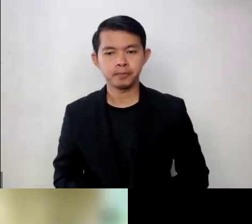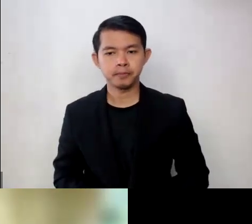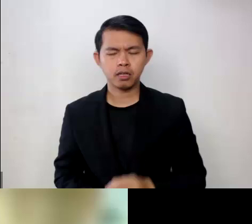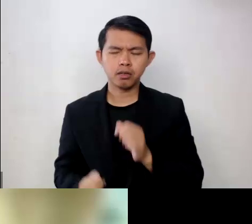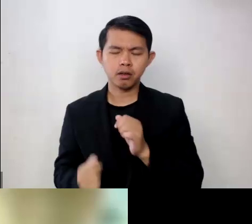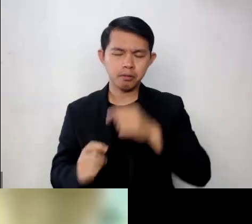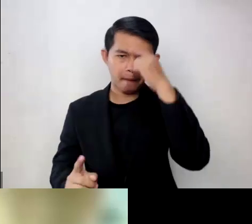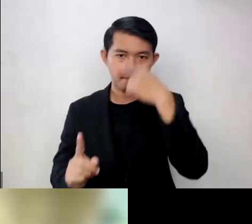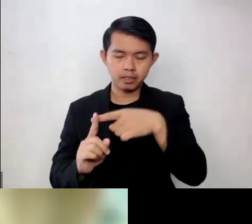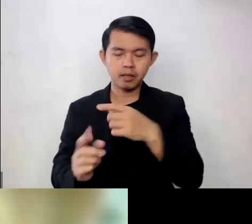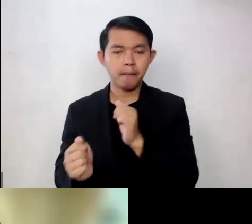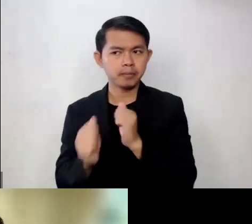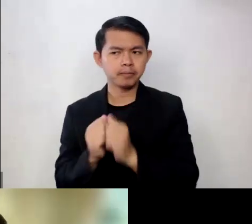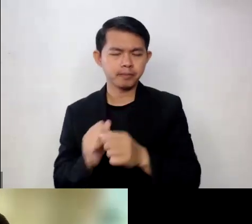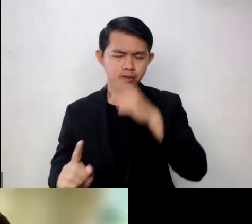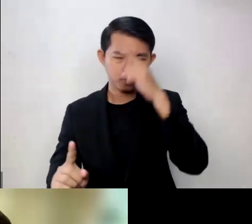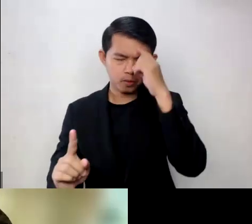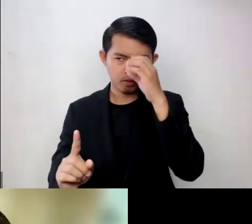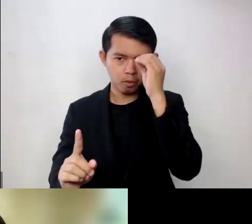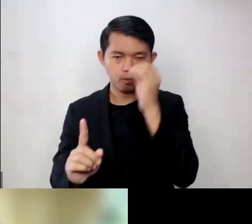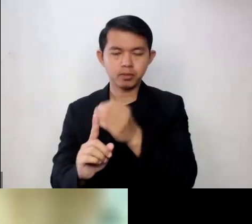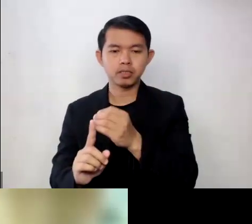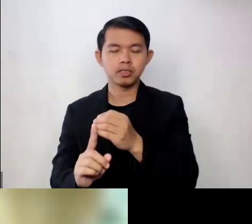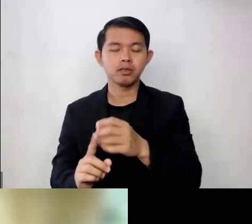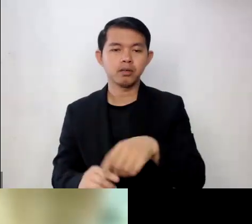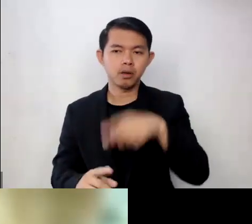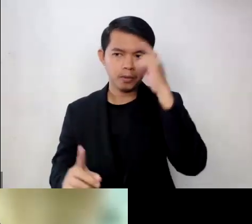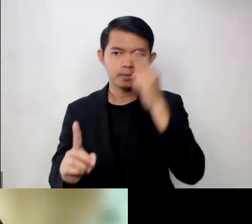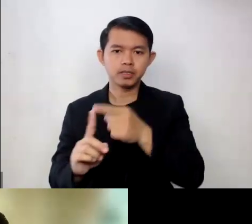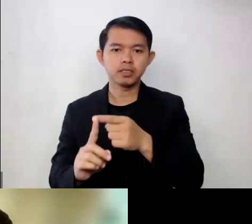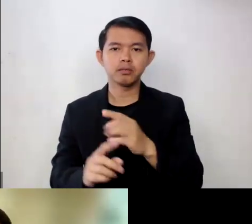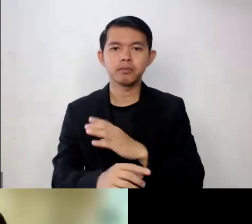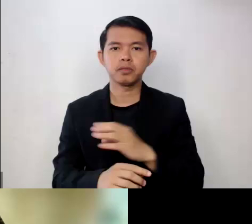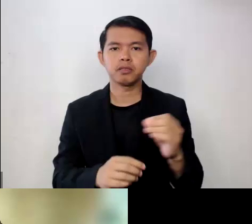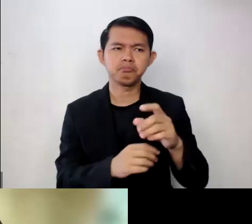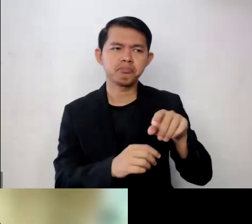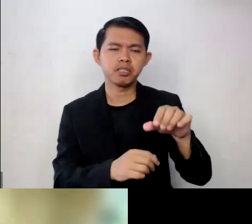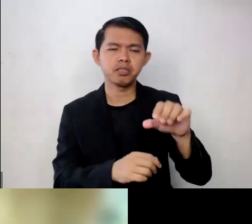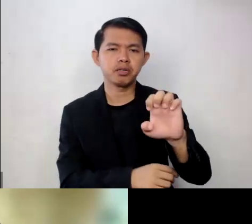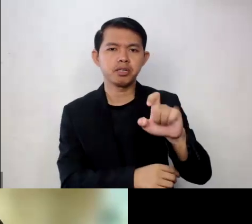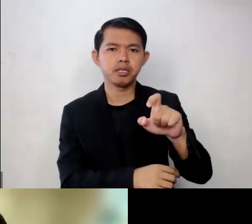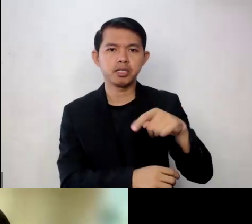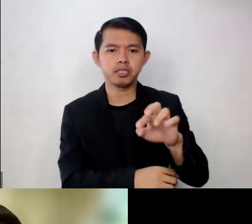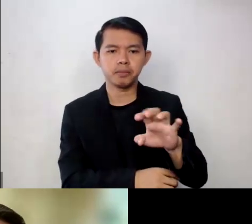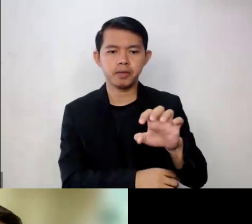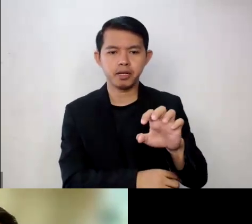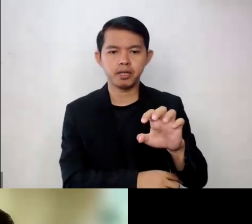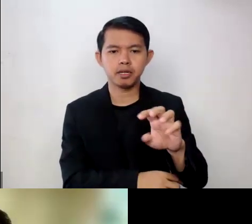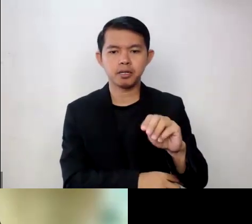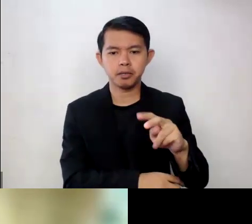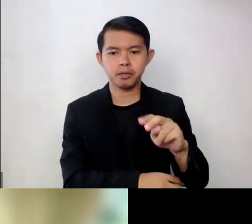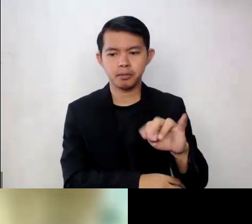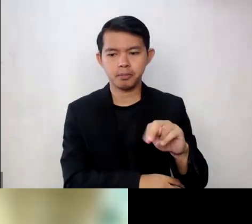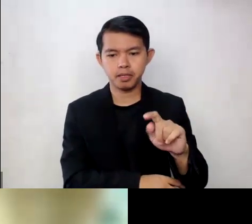ay objective and can be discovered only through observation and experimentation, and arguably a Western